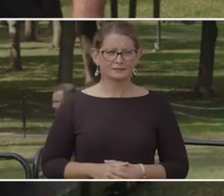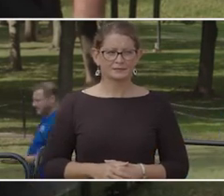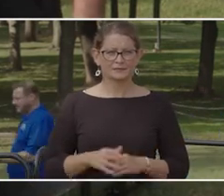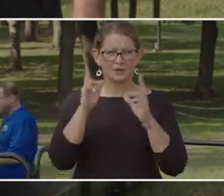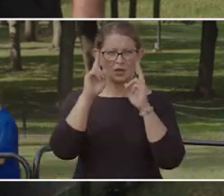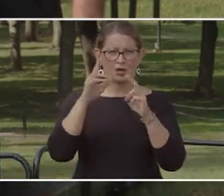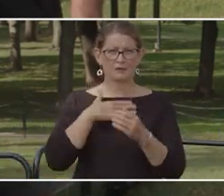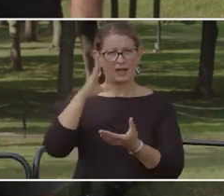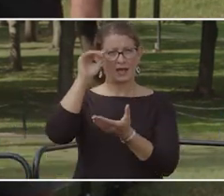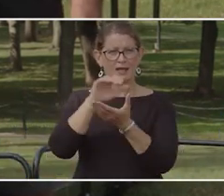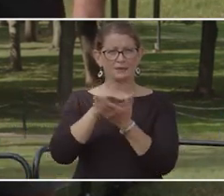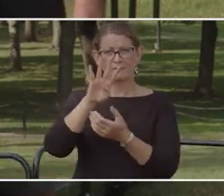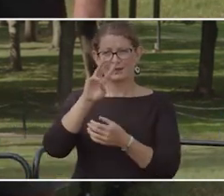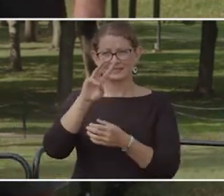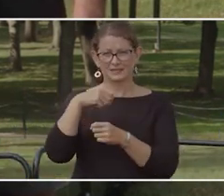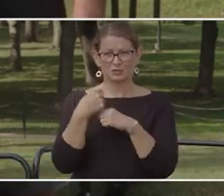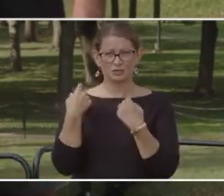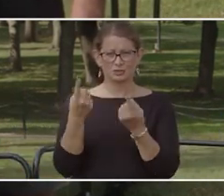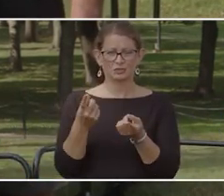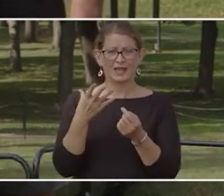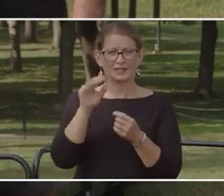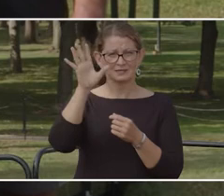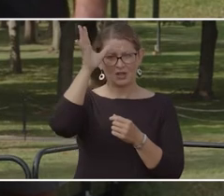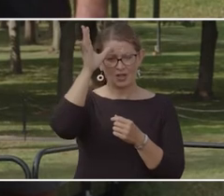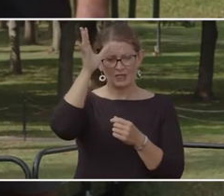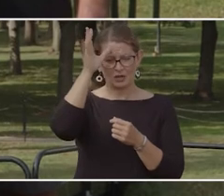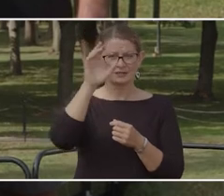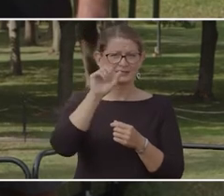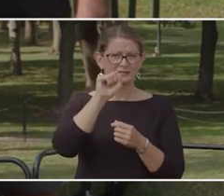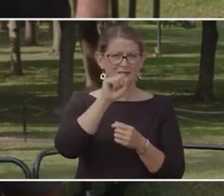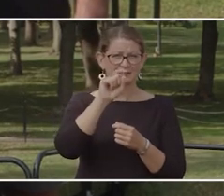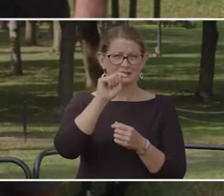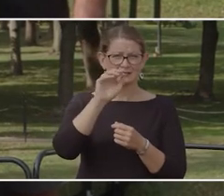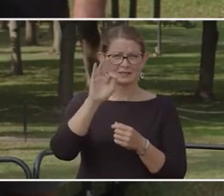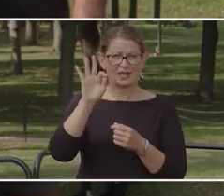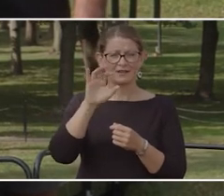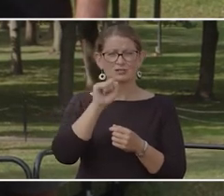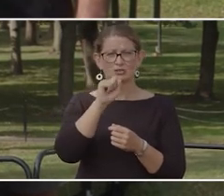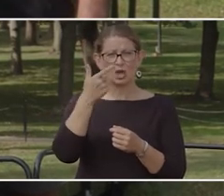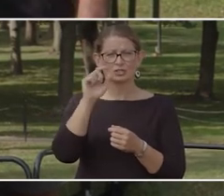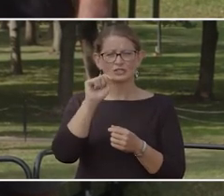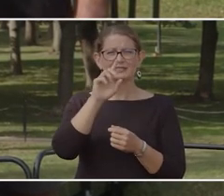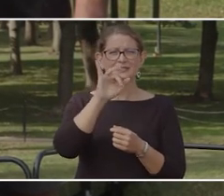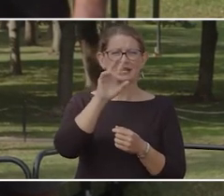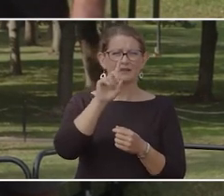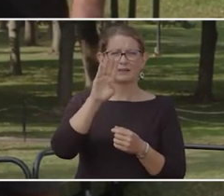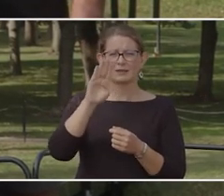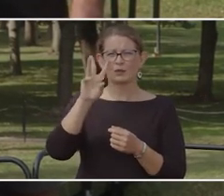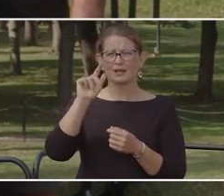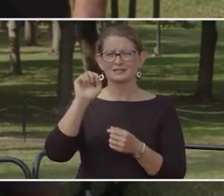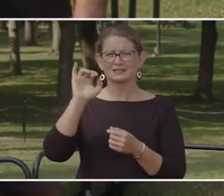In honor of my husband of 46 years and Nick's father, Staff Sergeant David B. Waltick, U.S. Army,